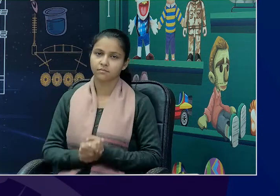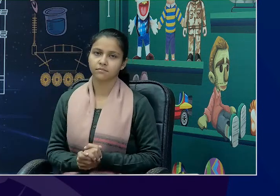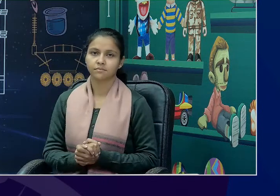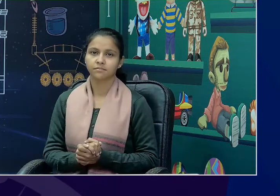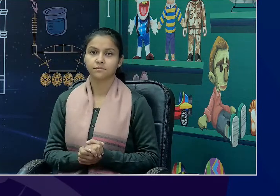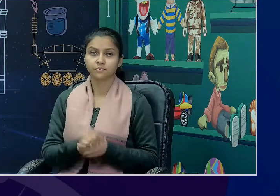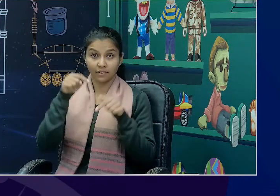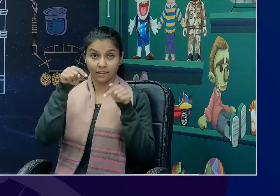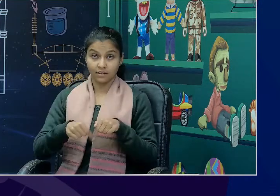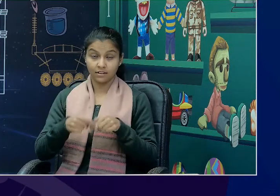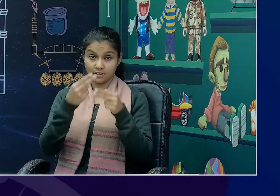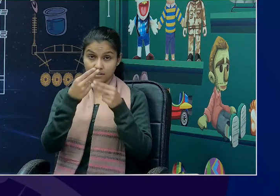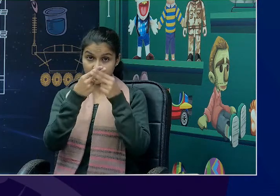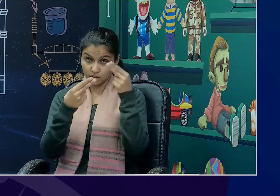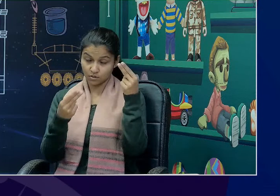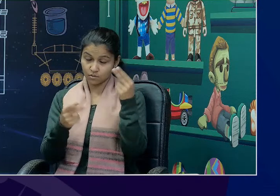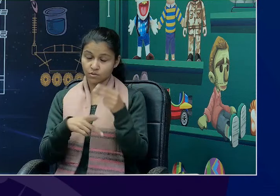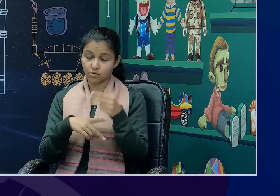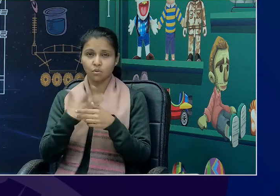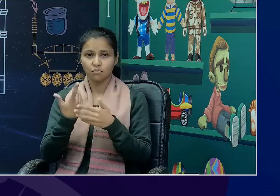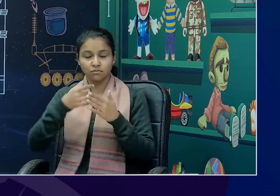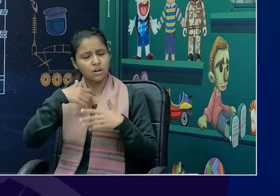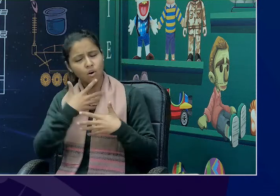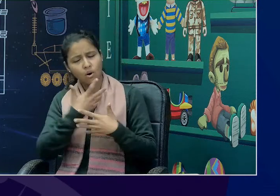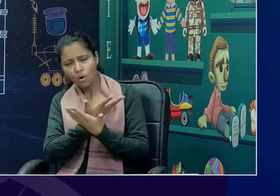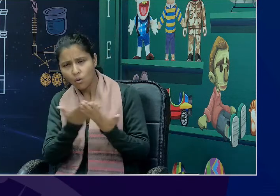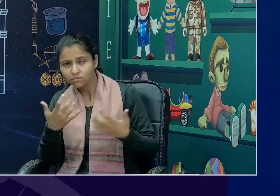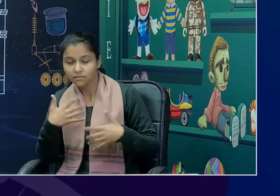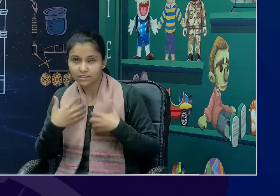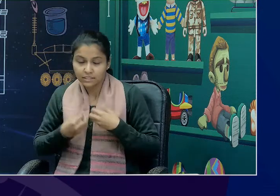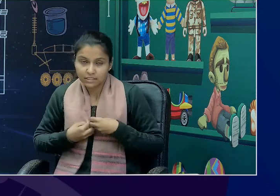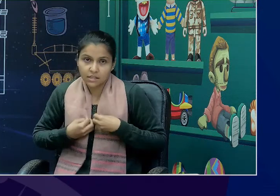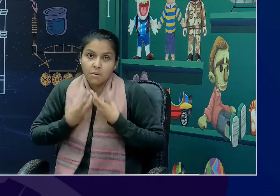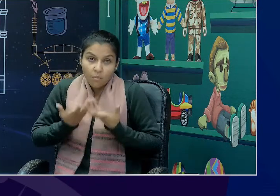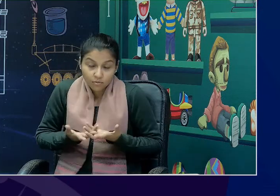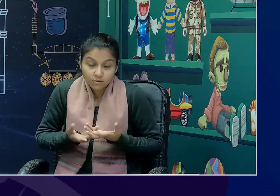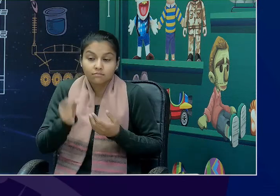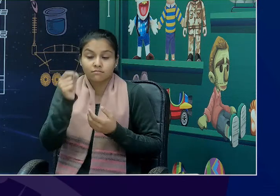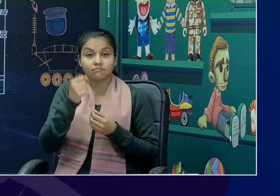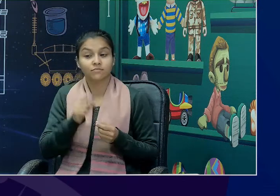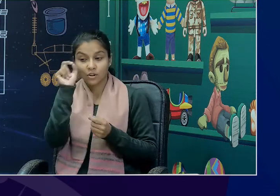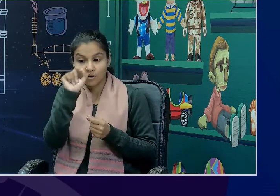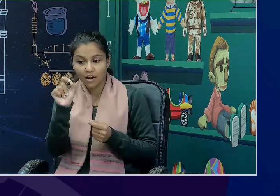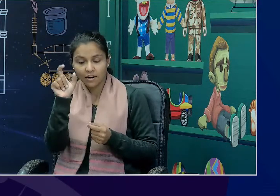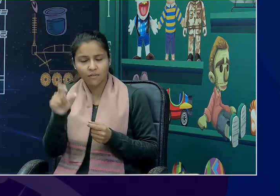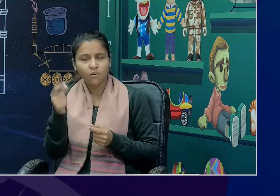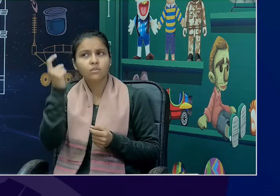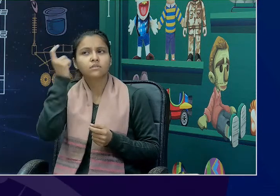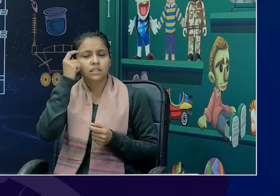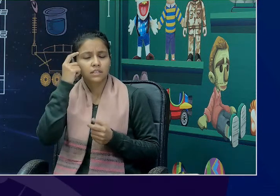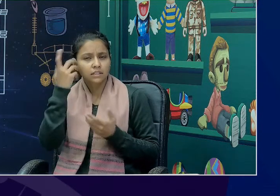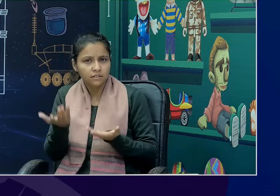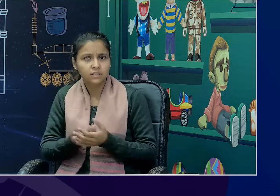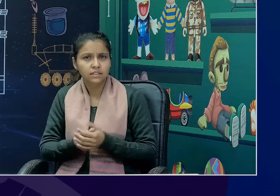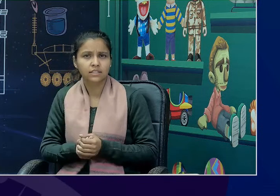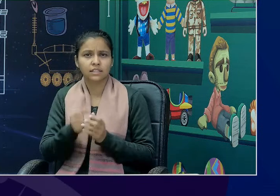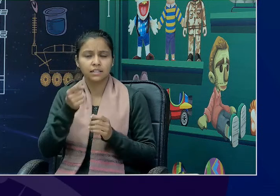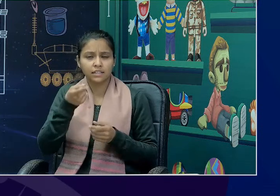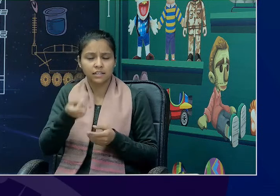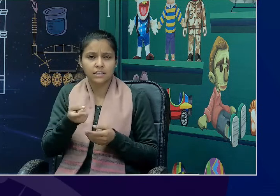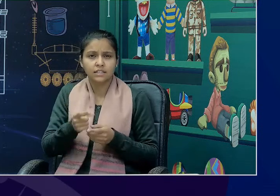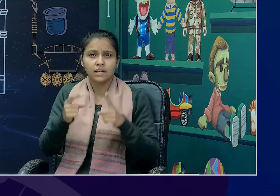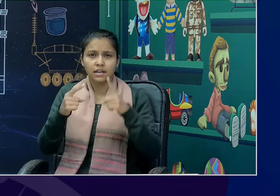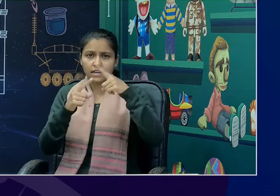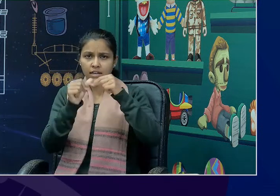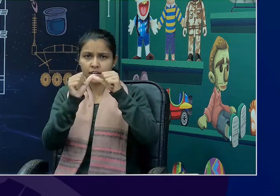This story also deal with all the emotion which the writer was thinking. Huh? So there is a term gabble. How can